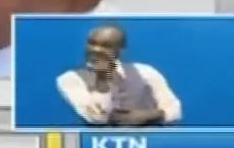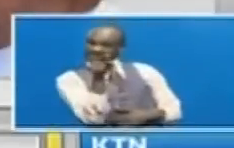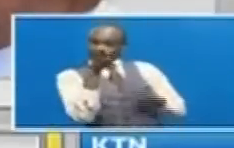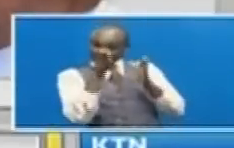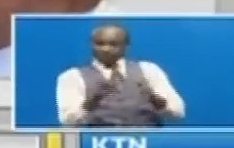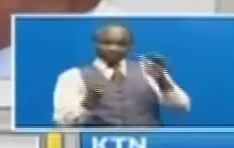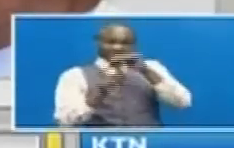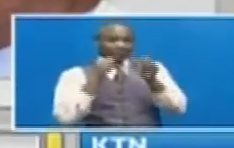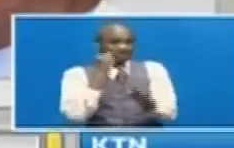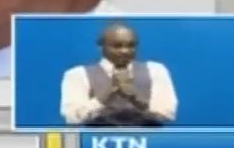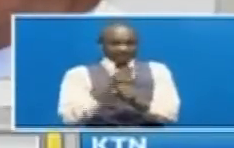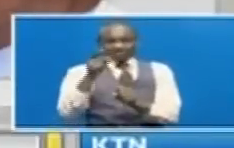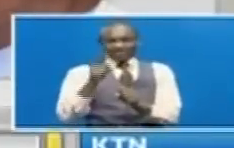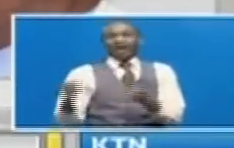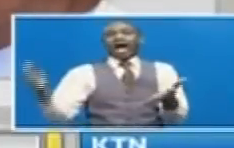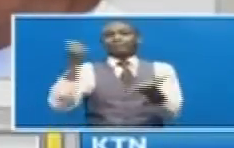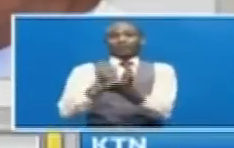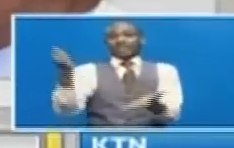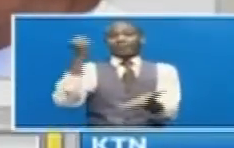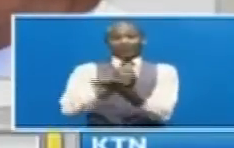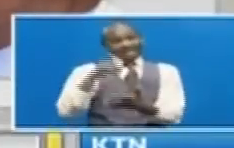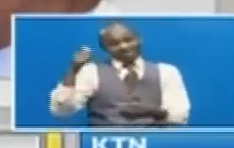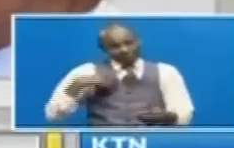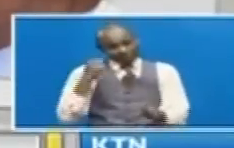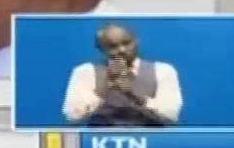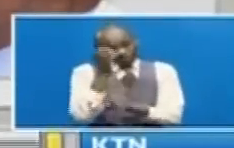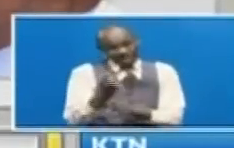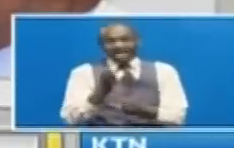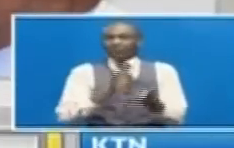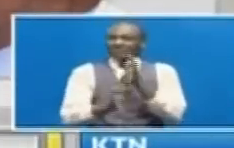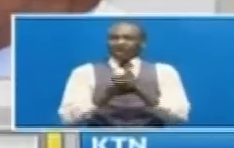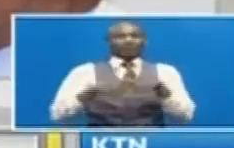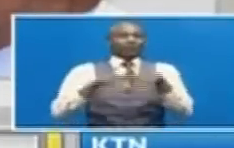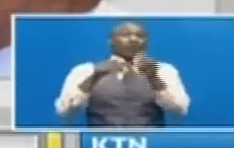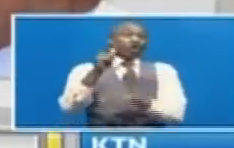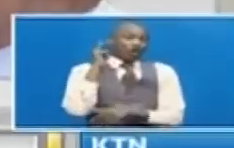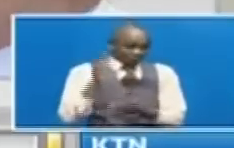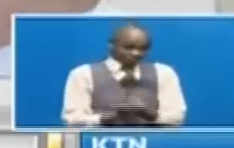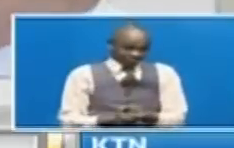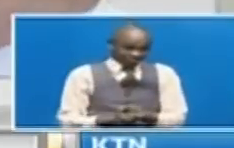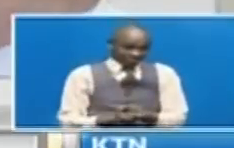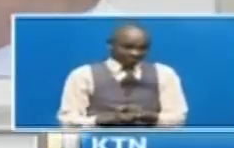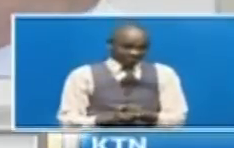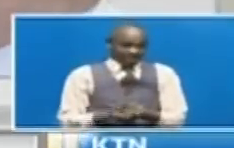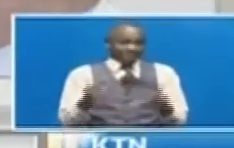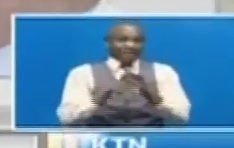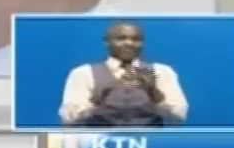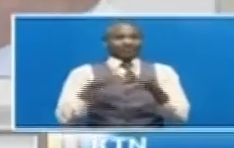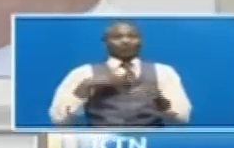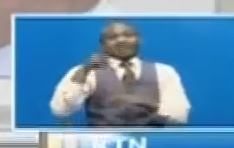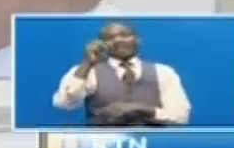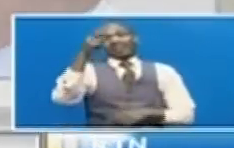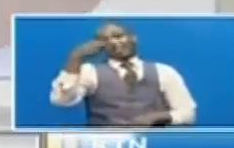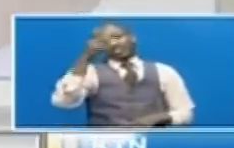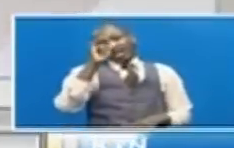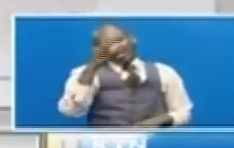allegations of irregular appointment of Andrew Gishamba Moigai and Veska Jepkemboi Kangongo as members of the NSSF